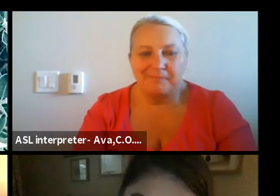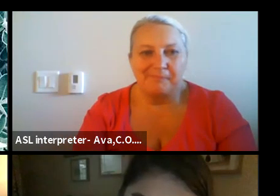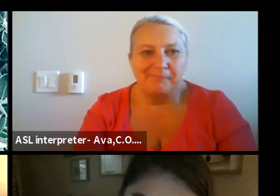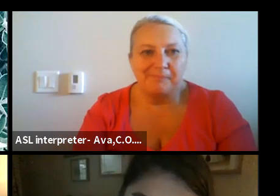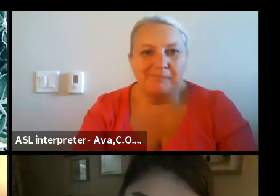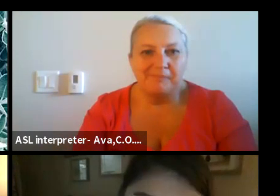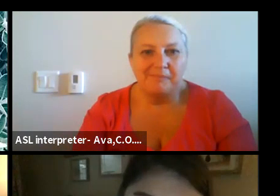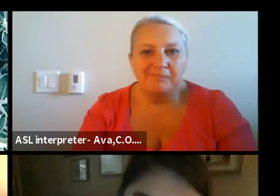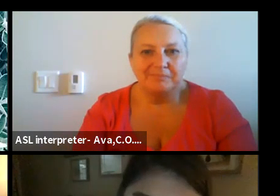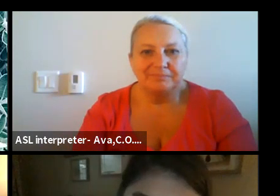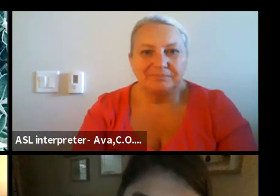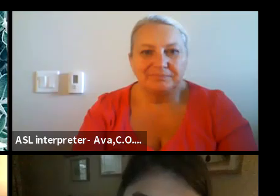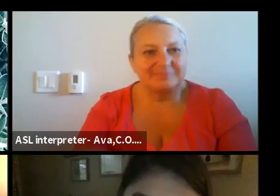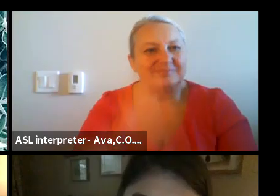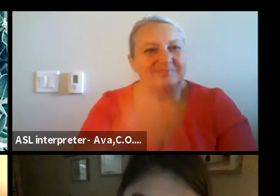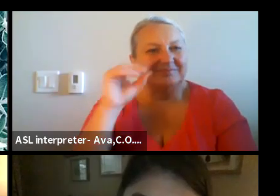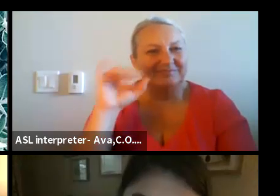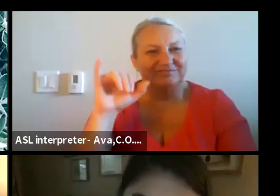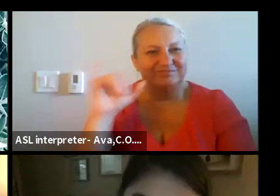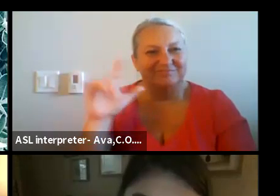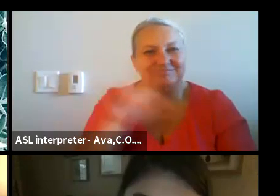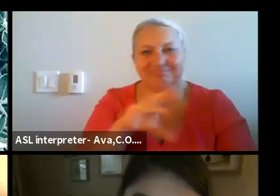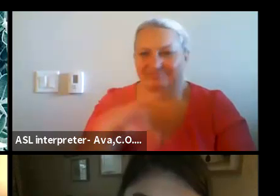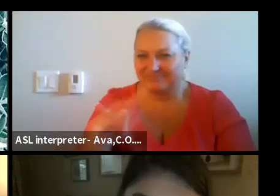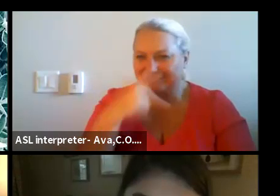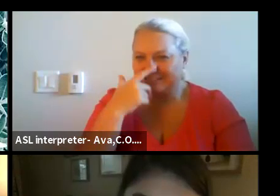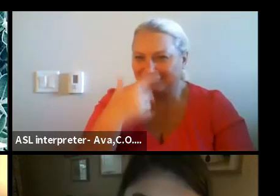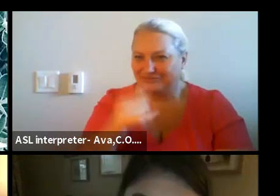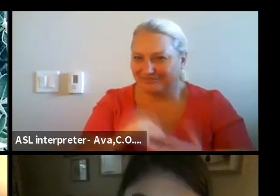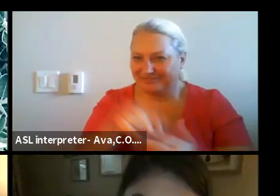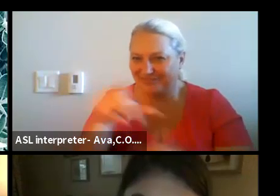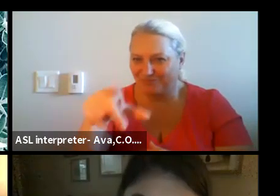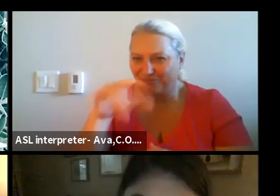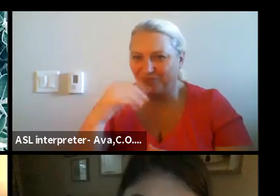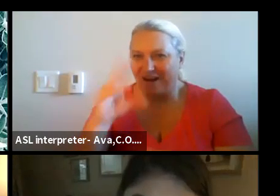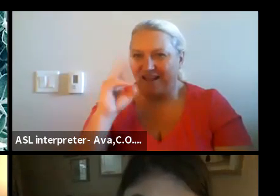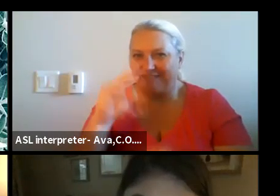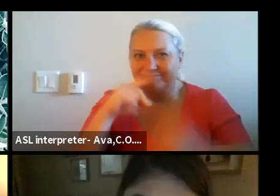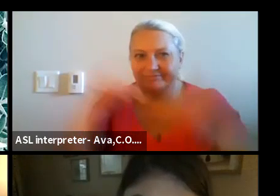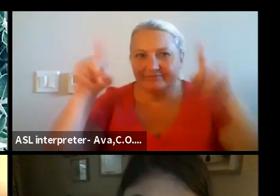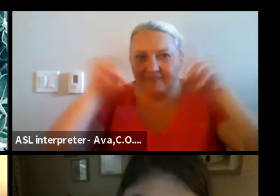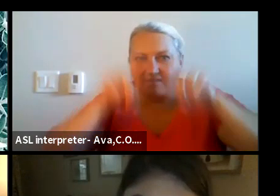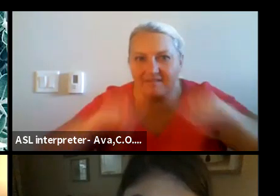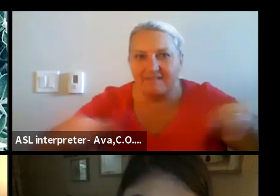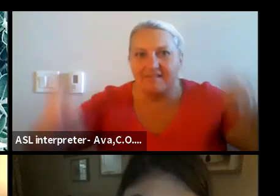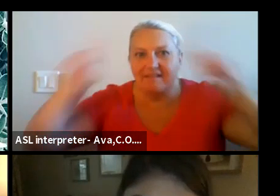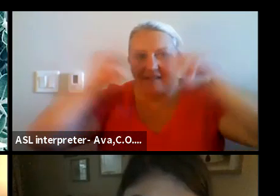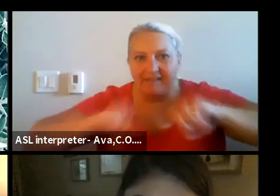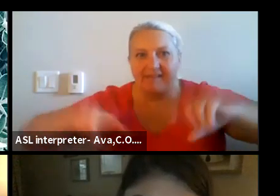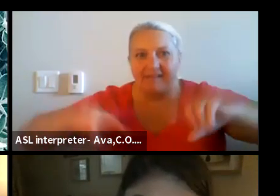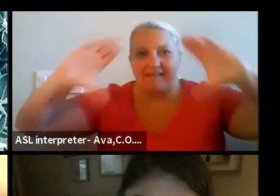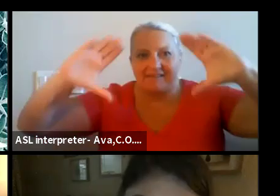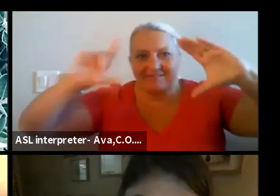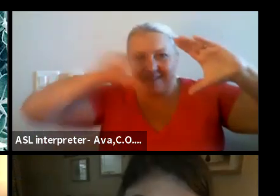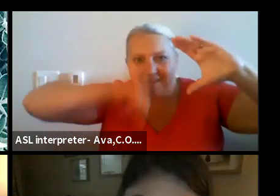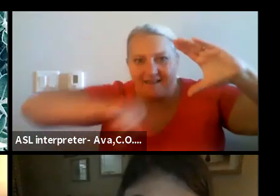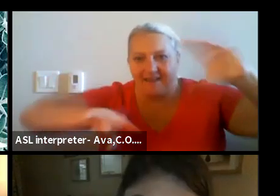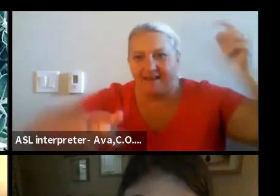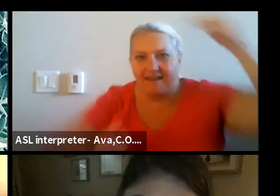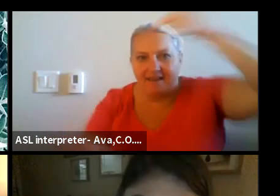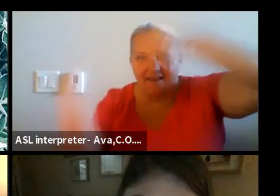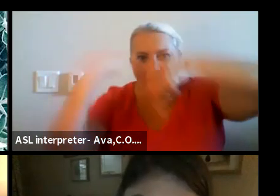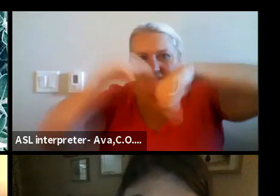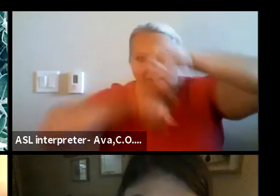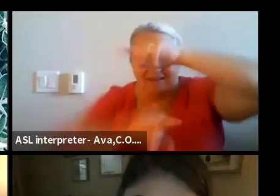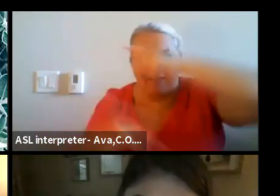Let me watch. Be interesting to embody that image, and to work with what is it to embody that image.